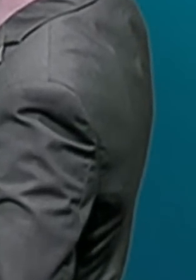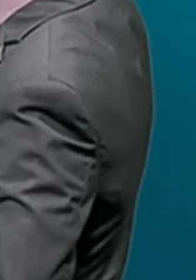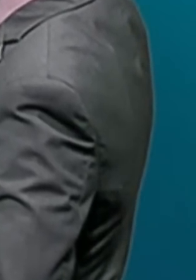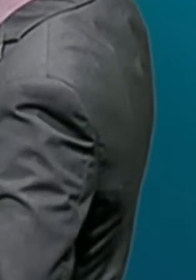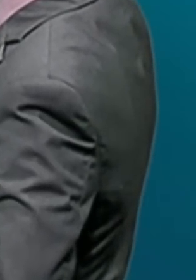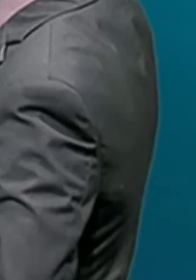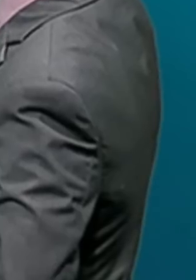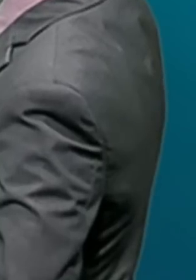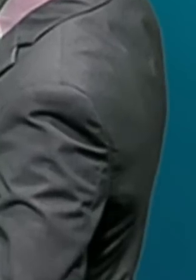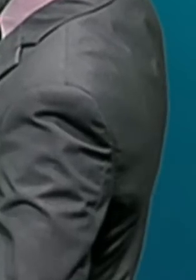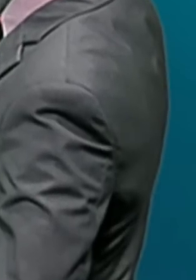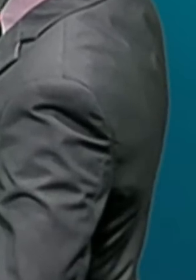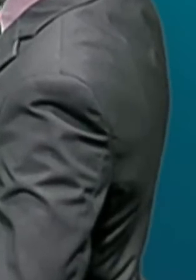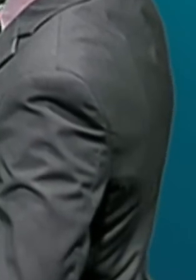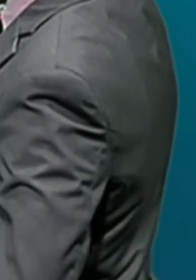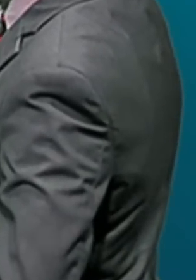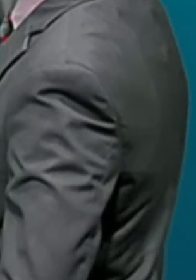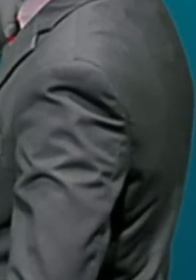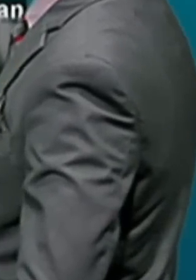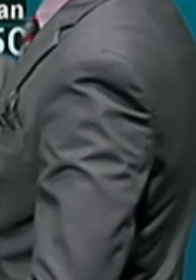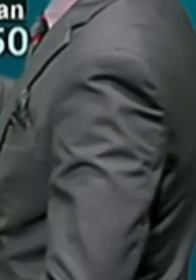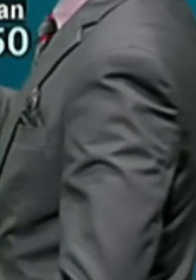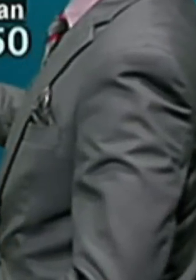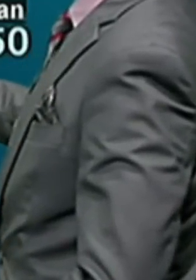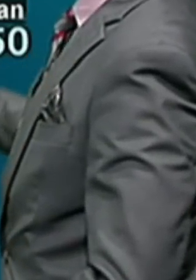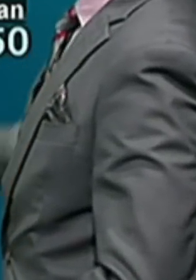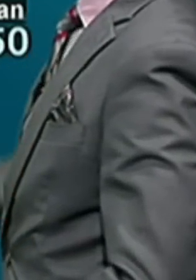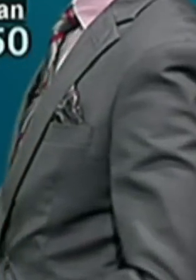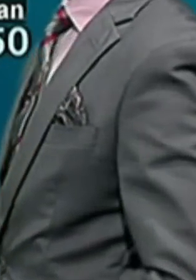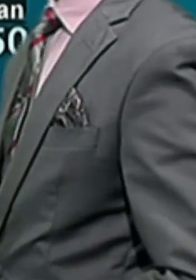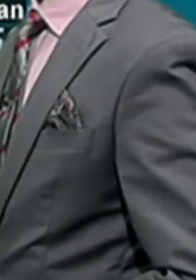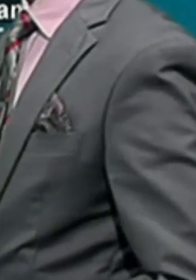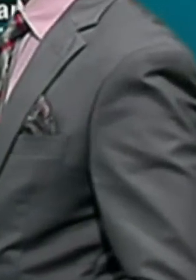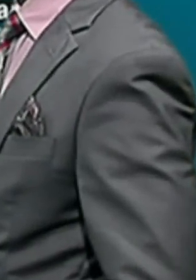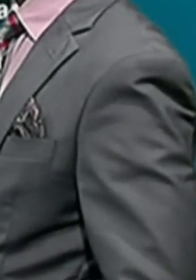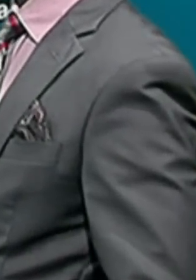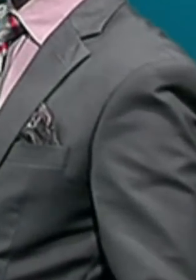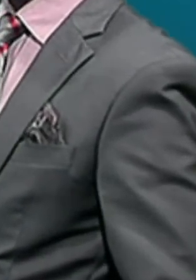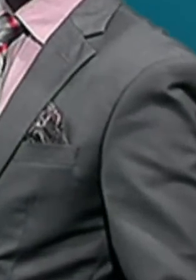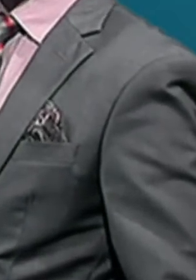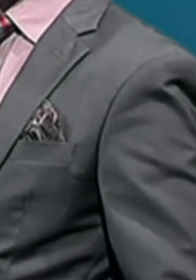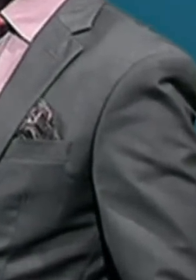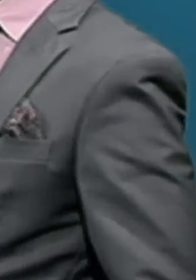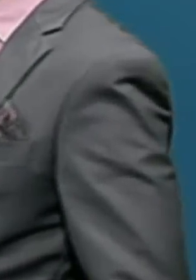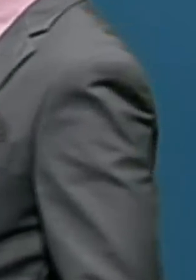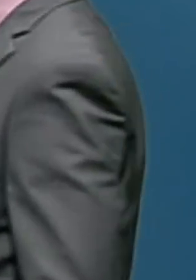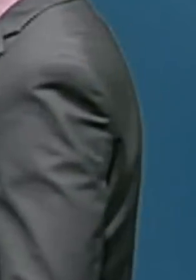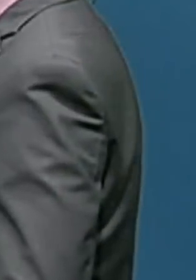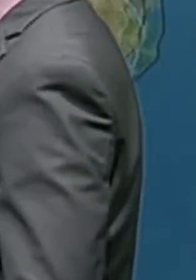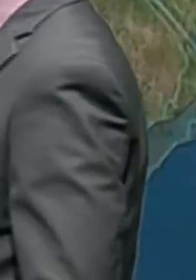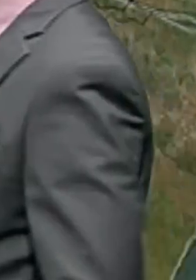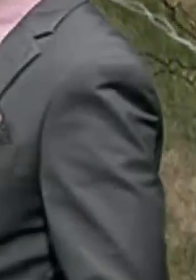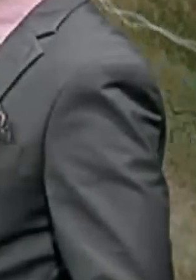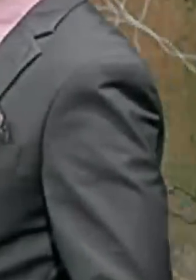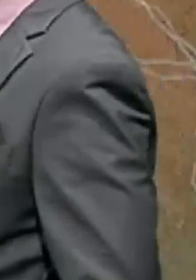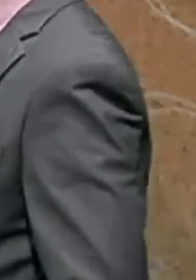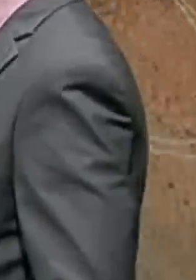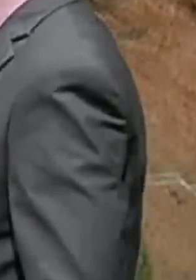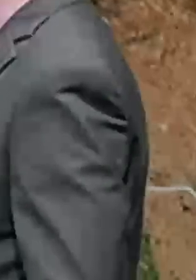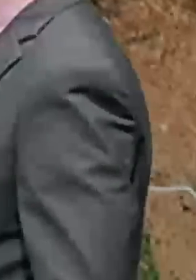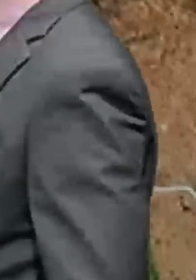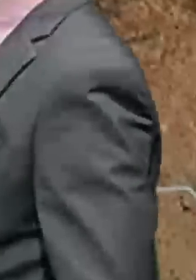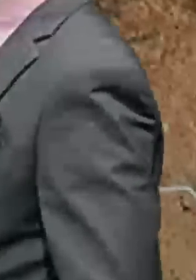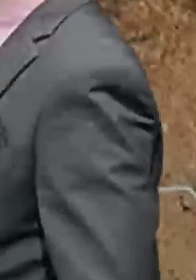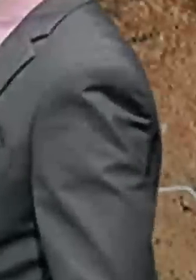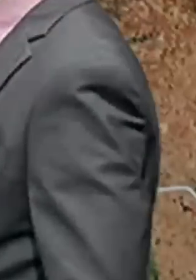KwaZulu-Natal o tla ba go apešitše maru a makabakabana go tla ba gona le dikgodi dikarolo tša gona province yeo ka moka gomme re leba dikgerata tša ditemperature tša